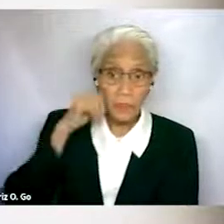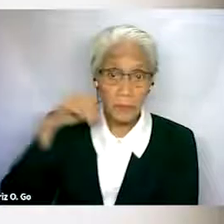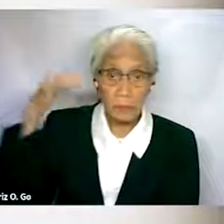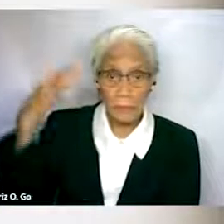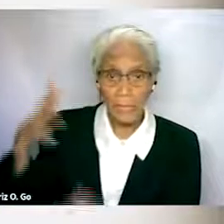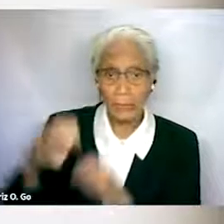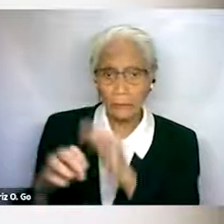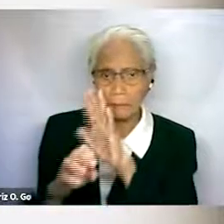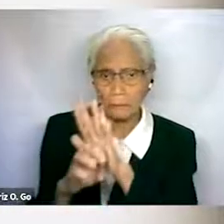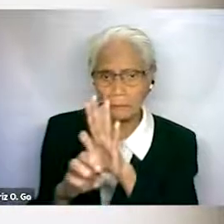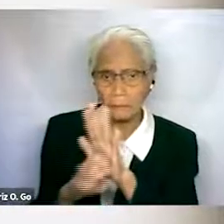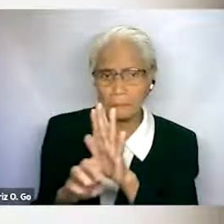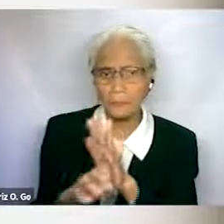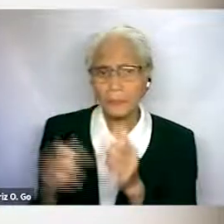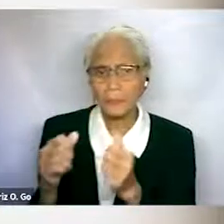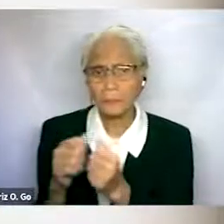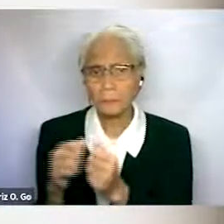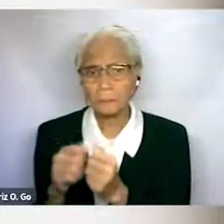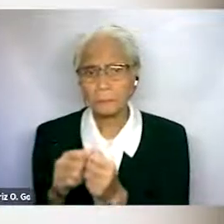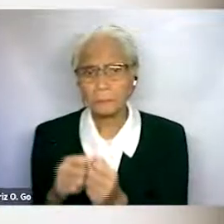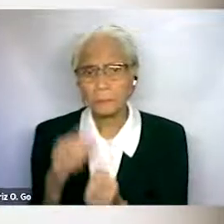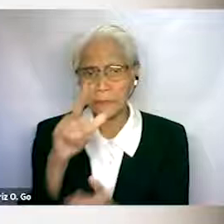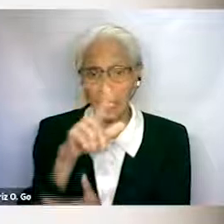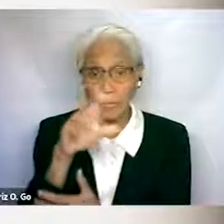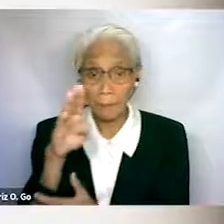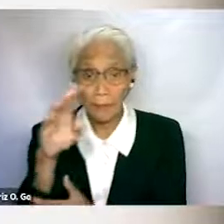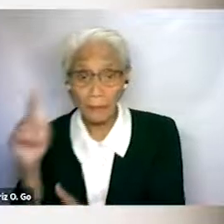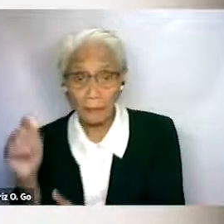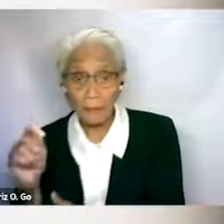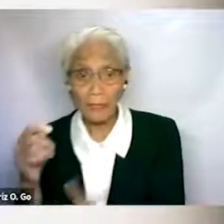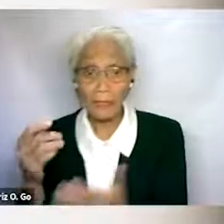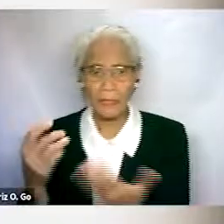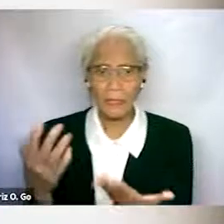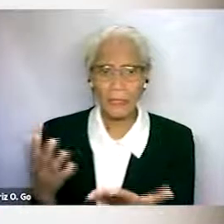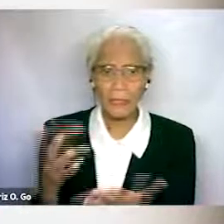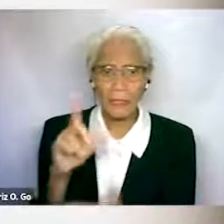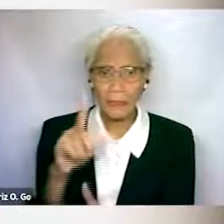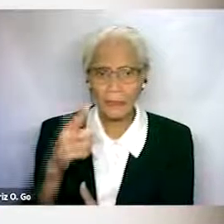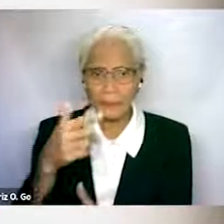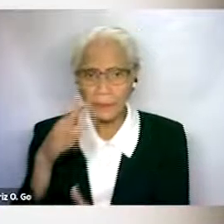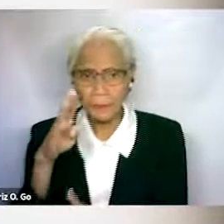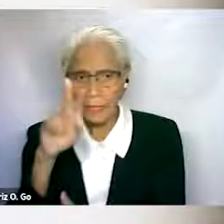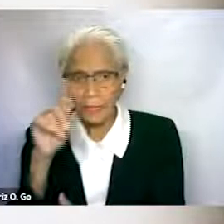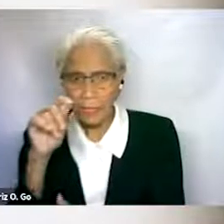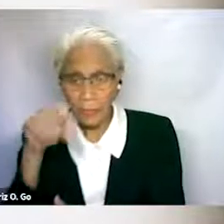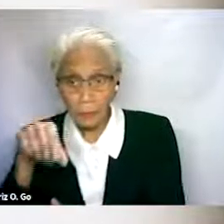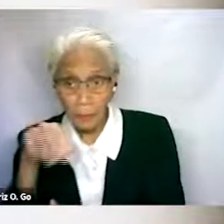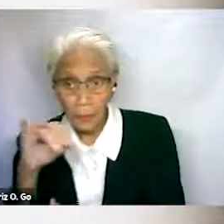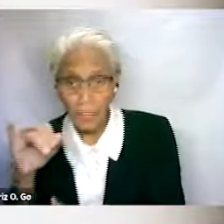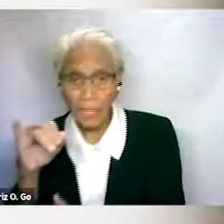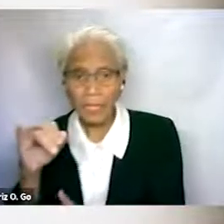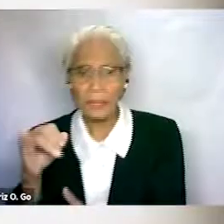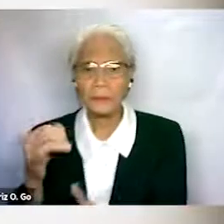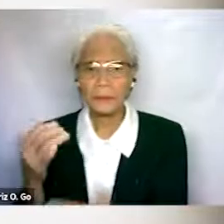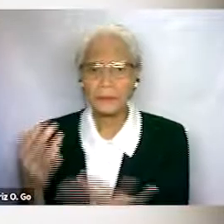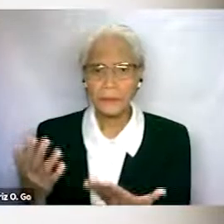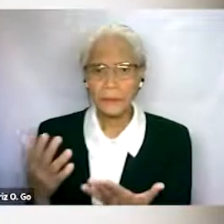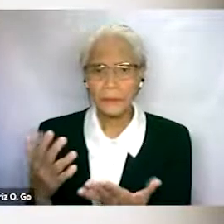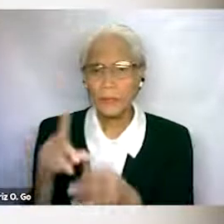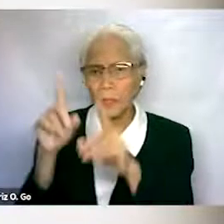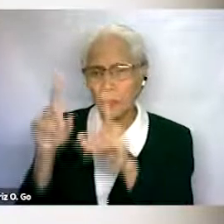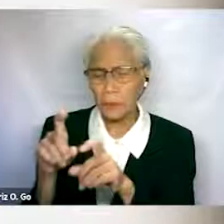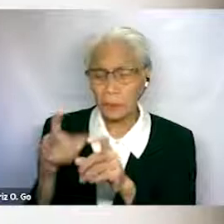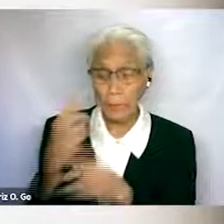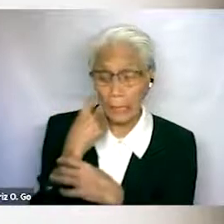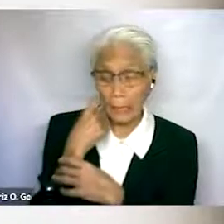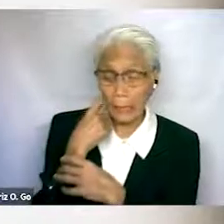and data that we can use in reporting. And it's also empowering because we are able to use this and echo as well to our communities where we bring